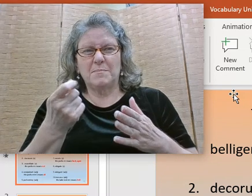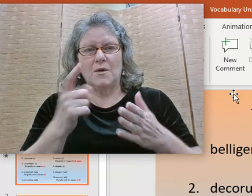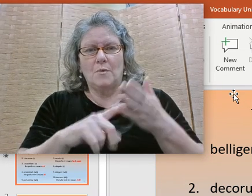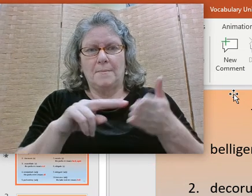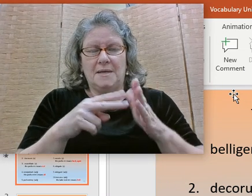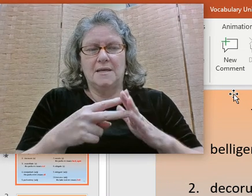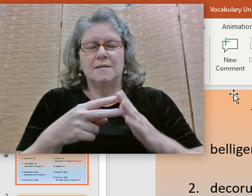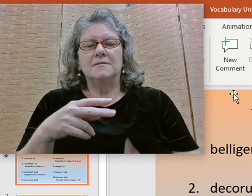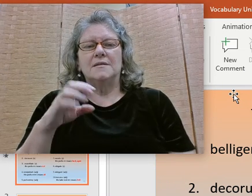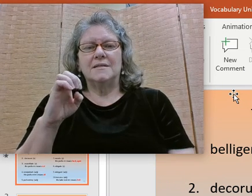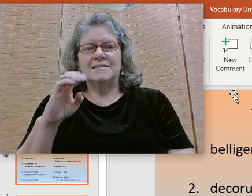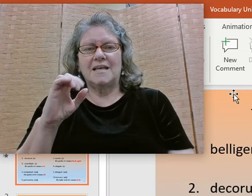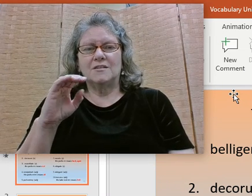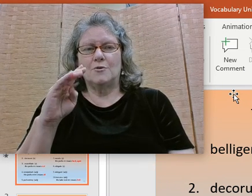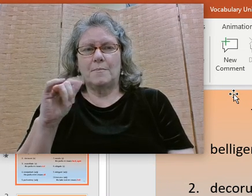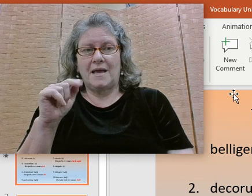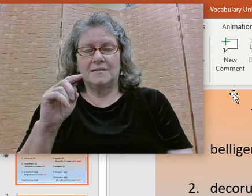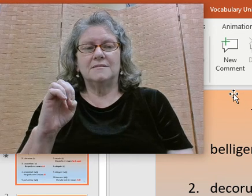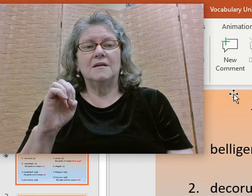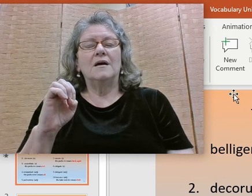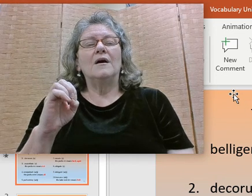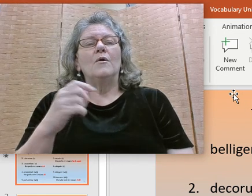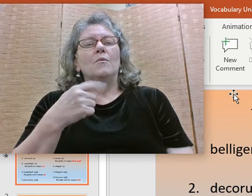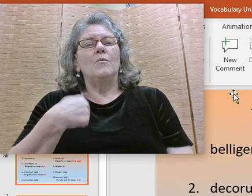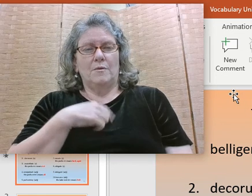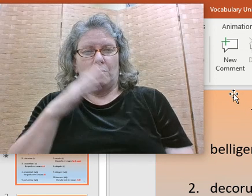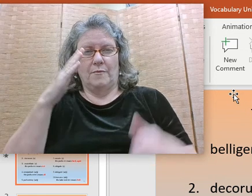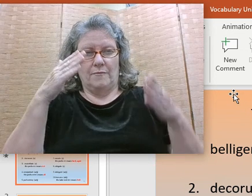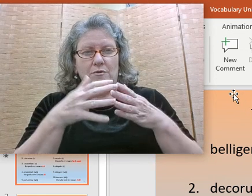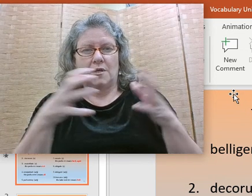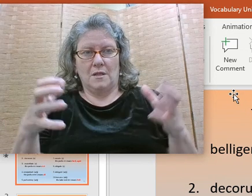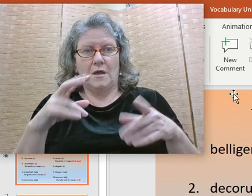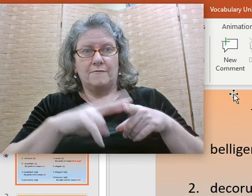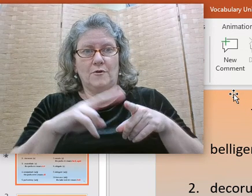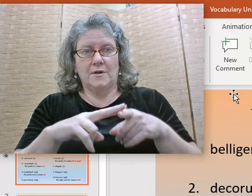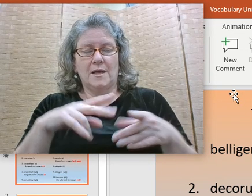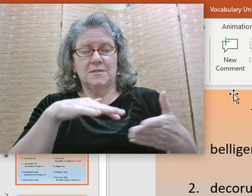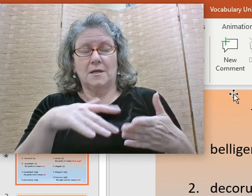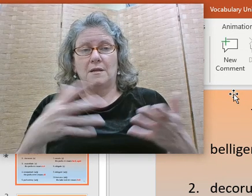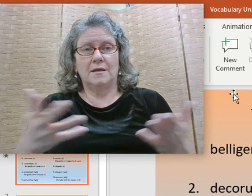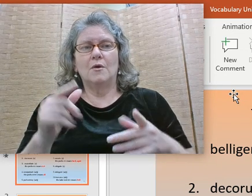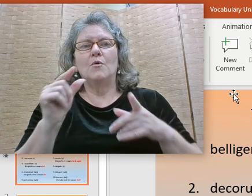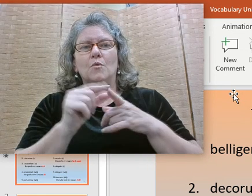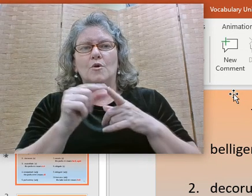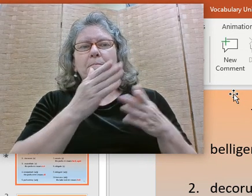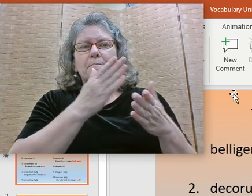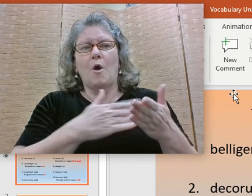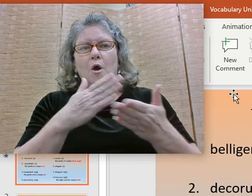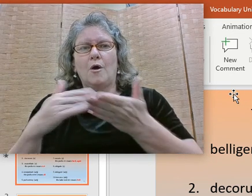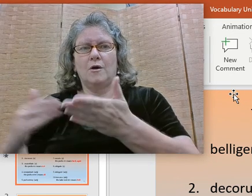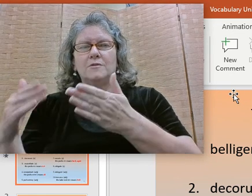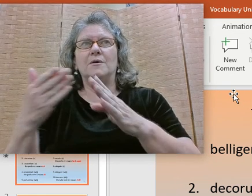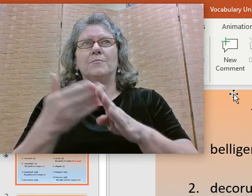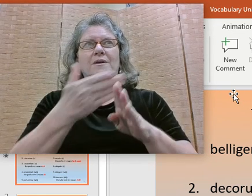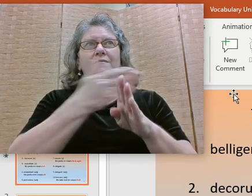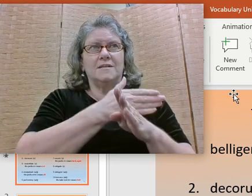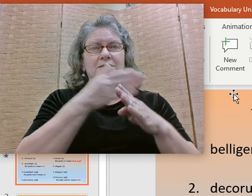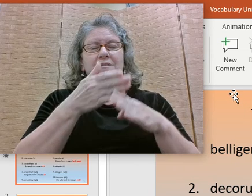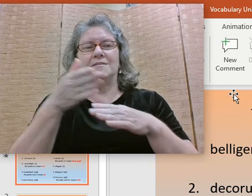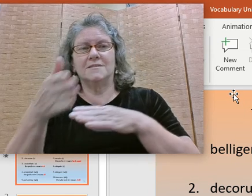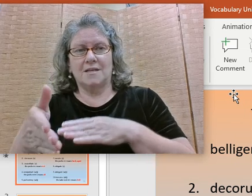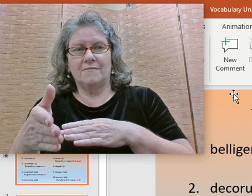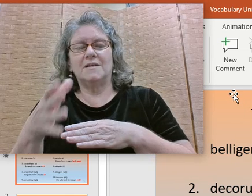notation. One of the things we're going to be focusing on quite a lot with our vocab study is word parts, prefixes, suffixes, and